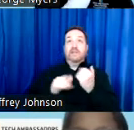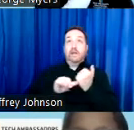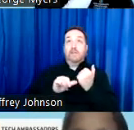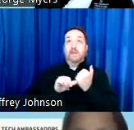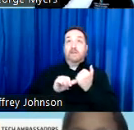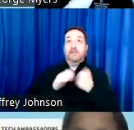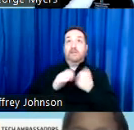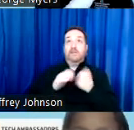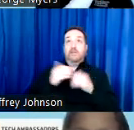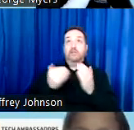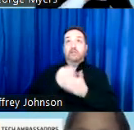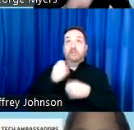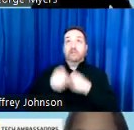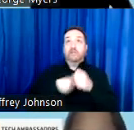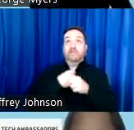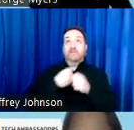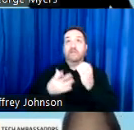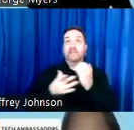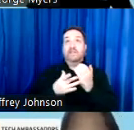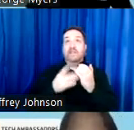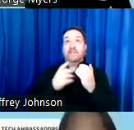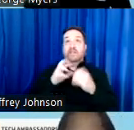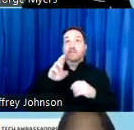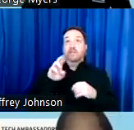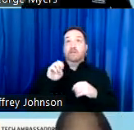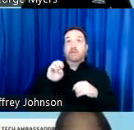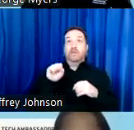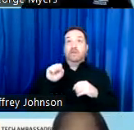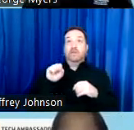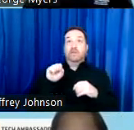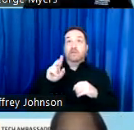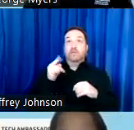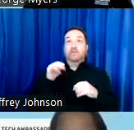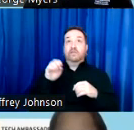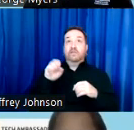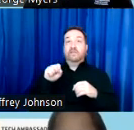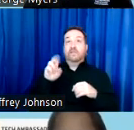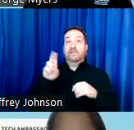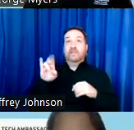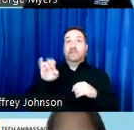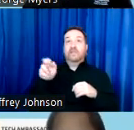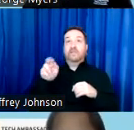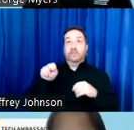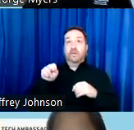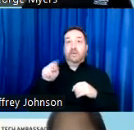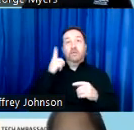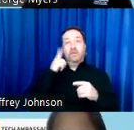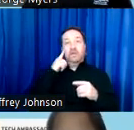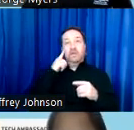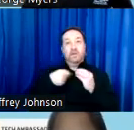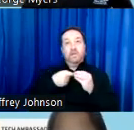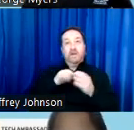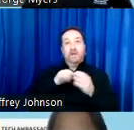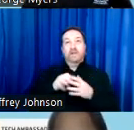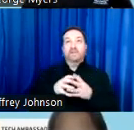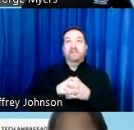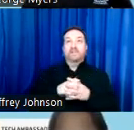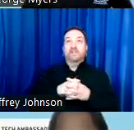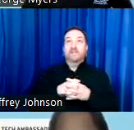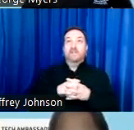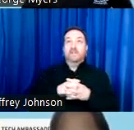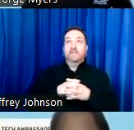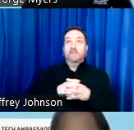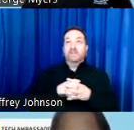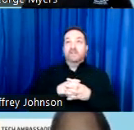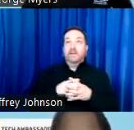tech resolutions in January? That's kind of what we're thinking that we might want to do. So I'm going to let